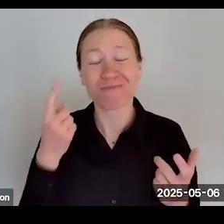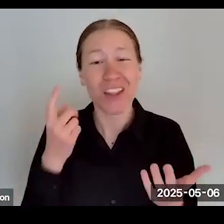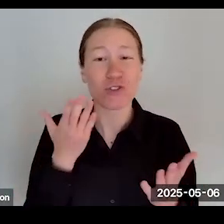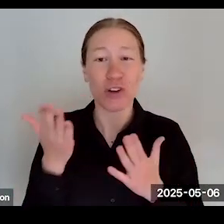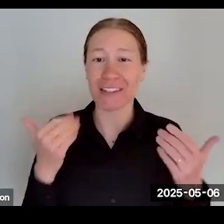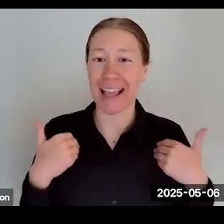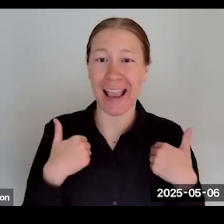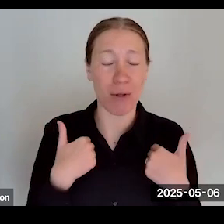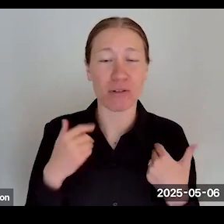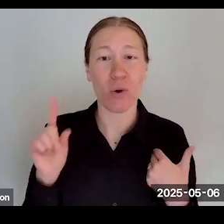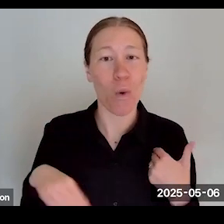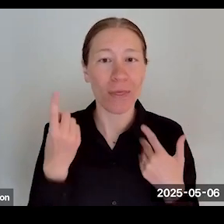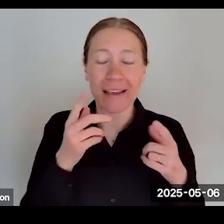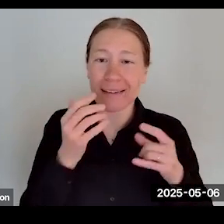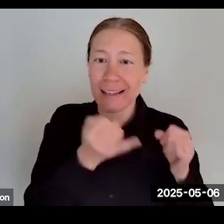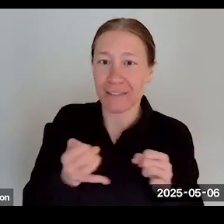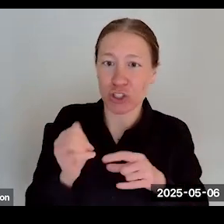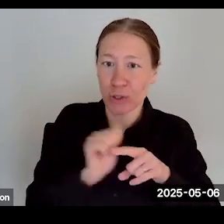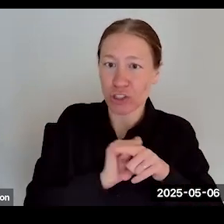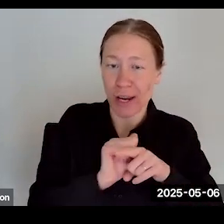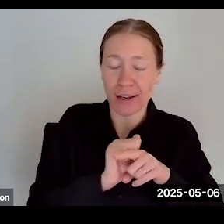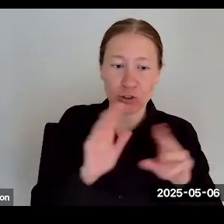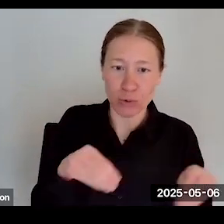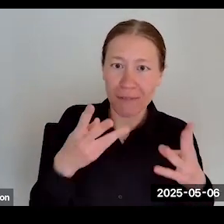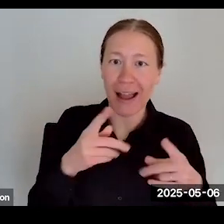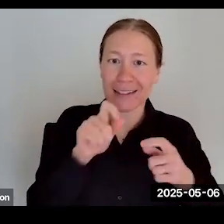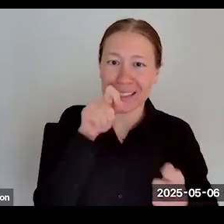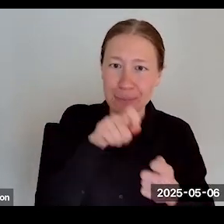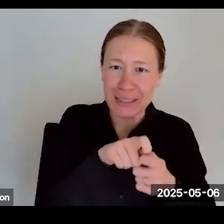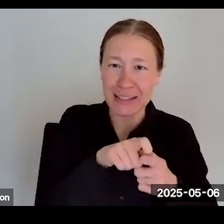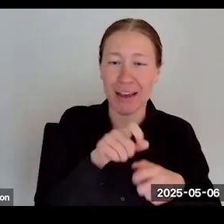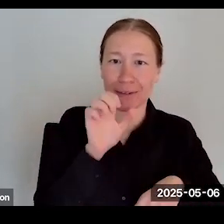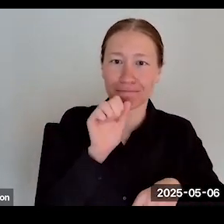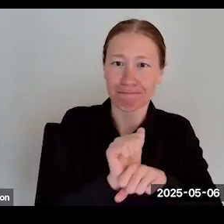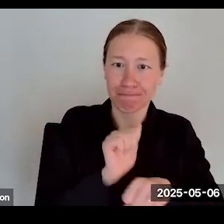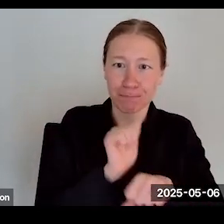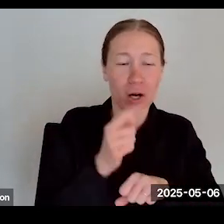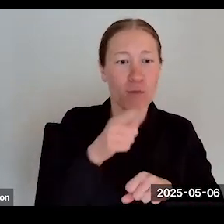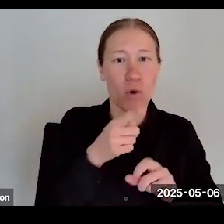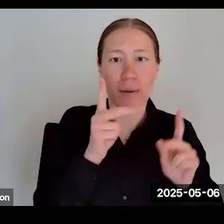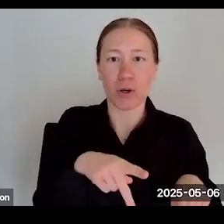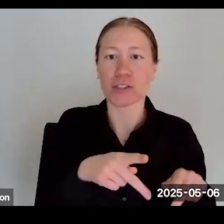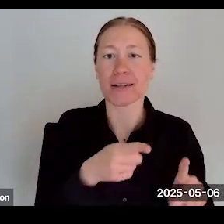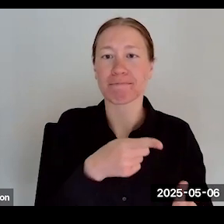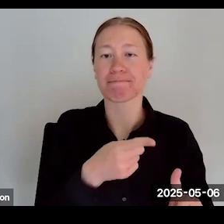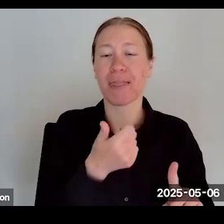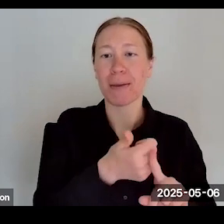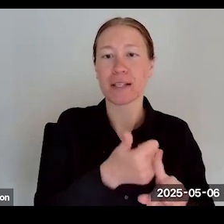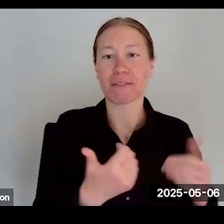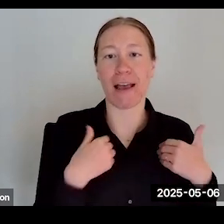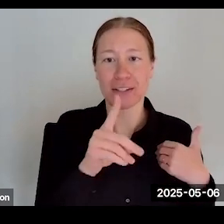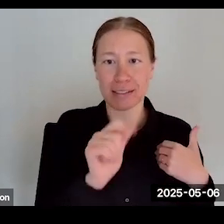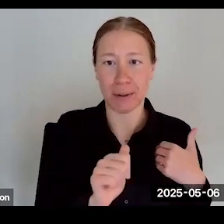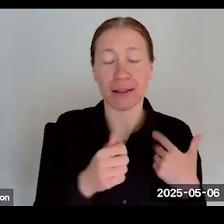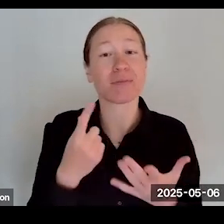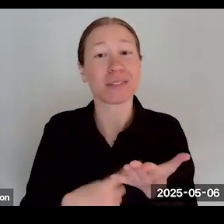must only be individually trained to provide a specific task for the individual with a disability. Sometimes it's the handler